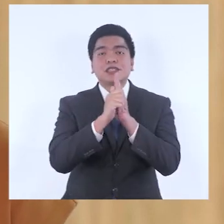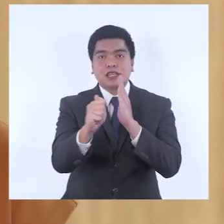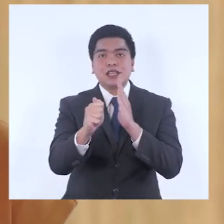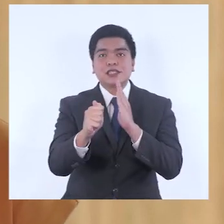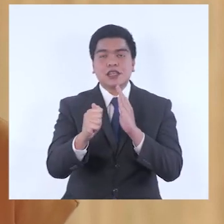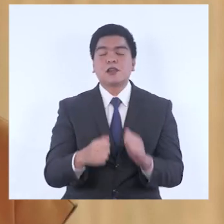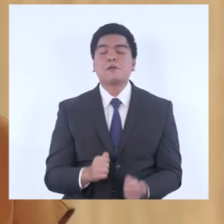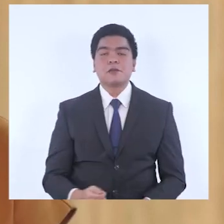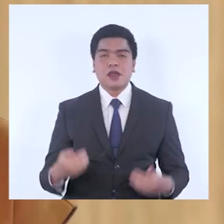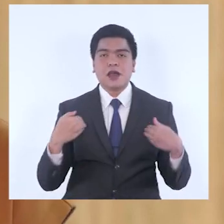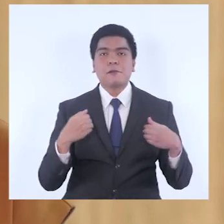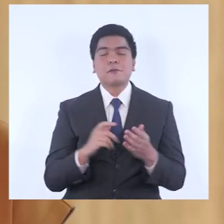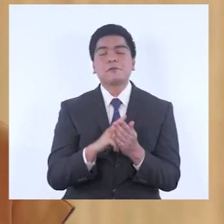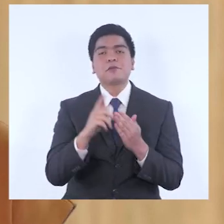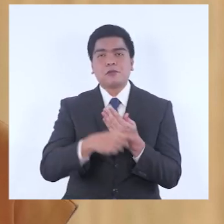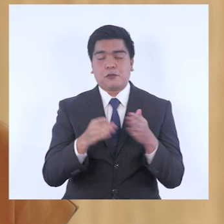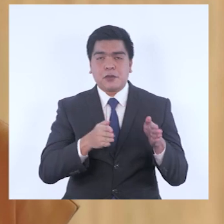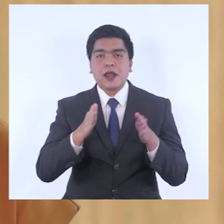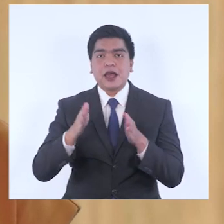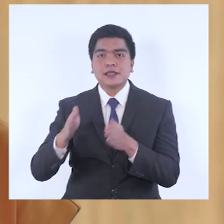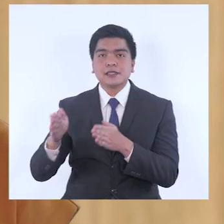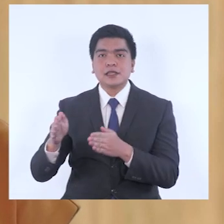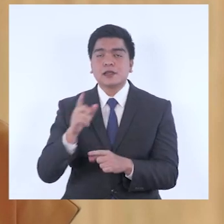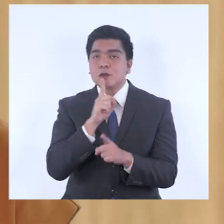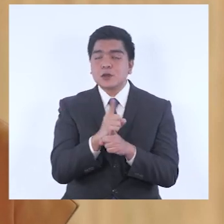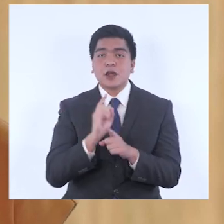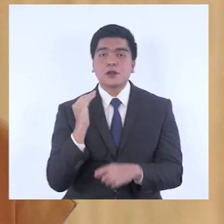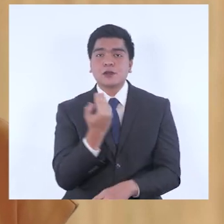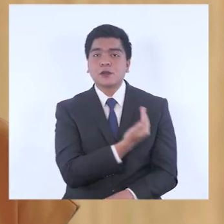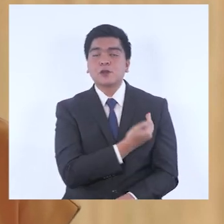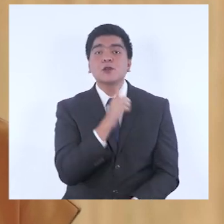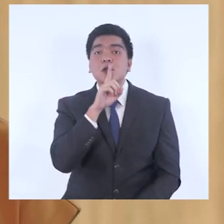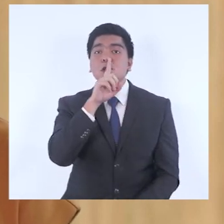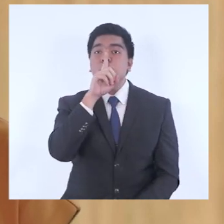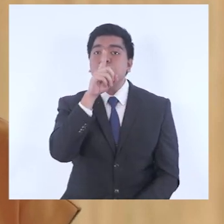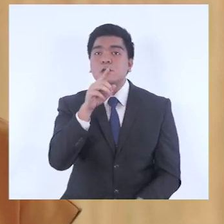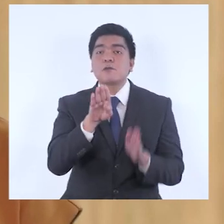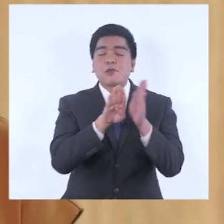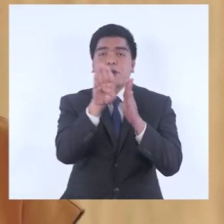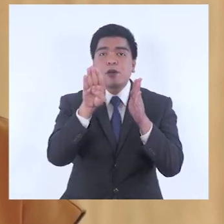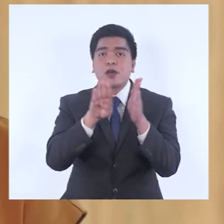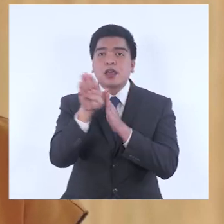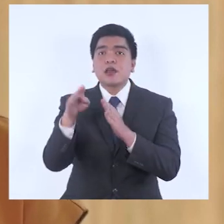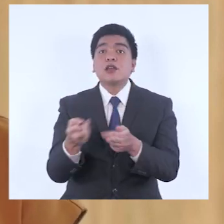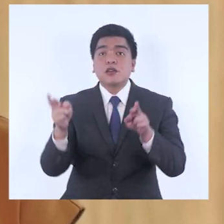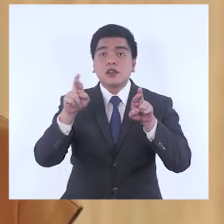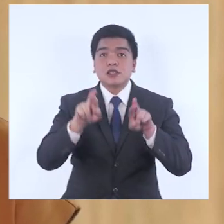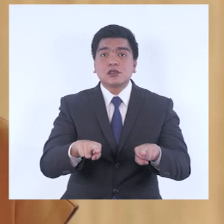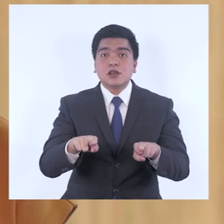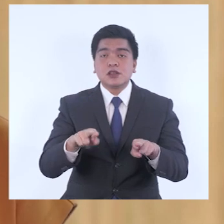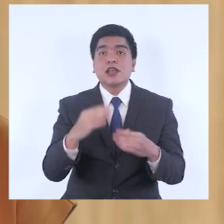be assured of progressive outputs to realize the vision of a center as is